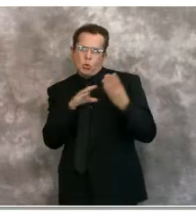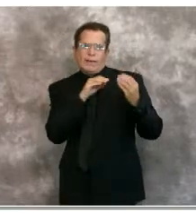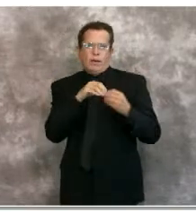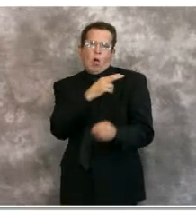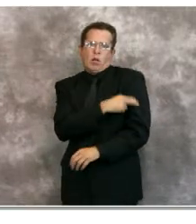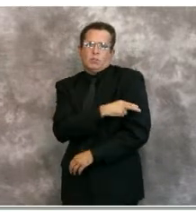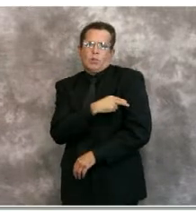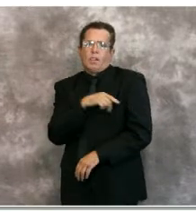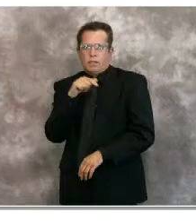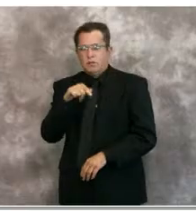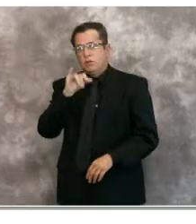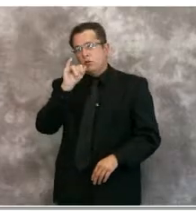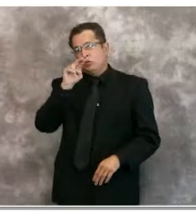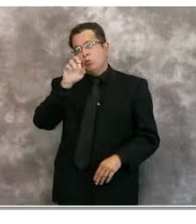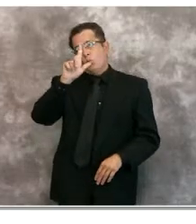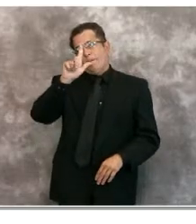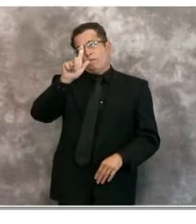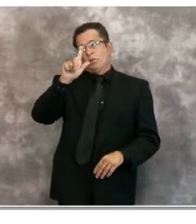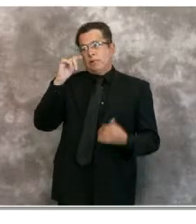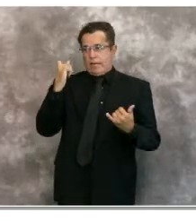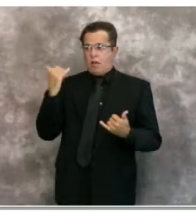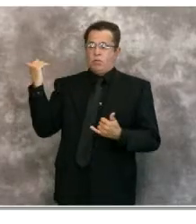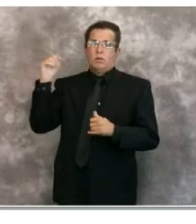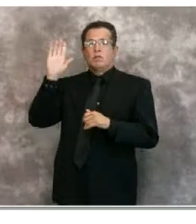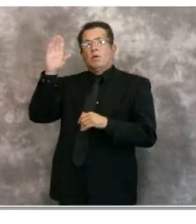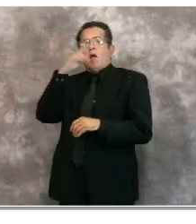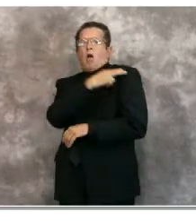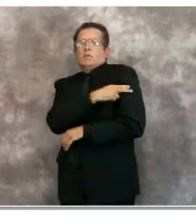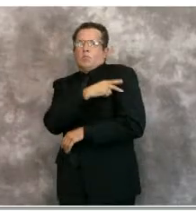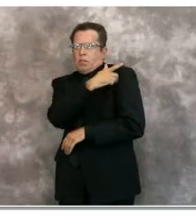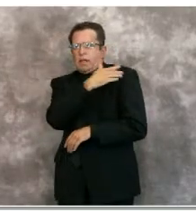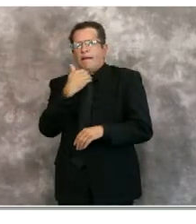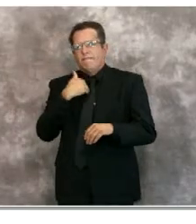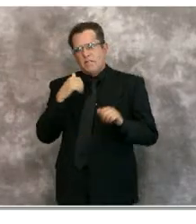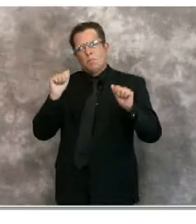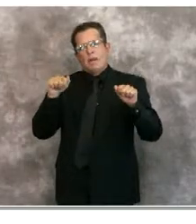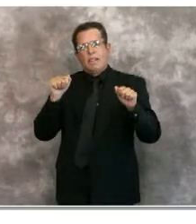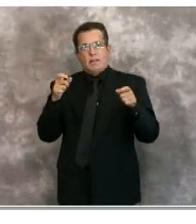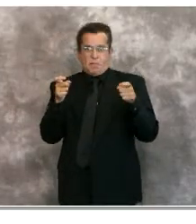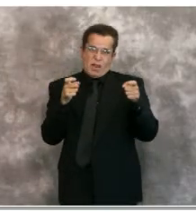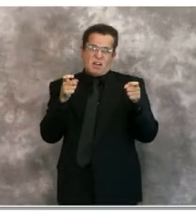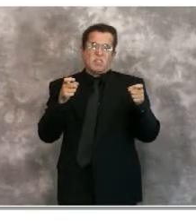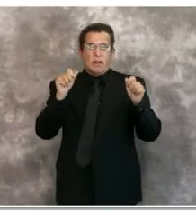June 21st, the county has surge capacity for hospitalization at